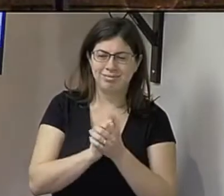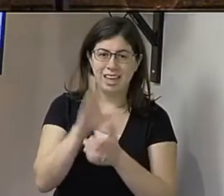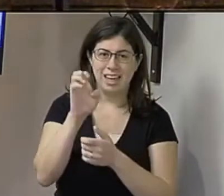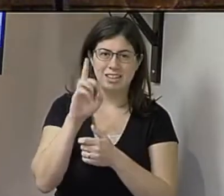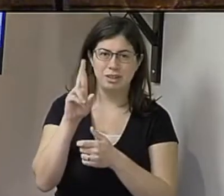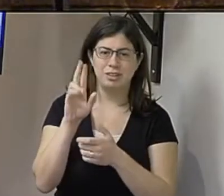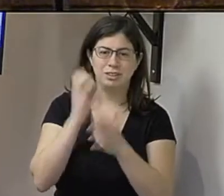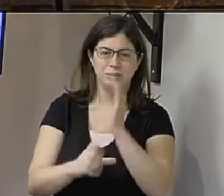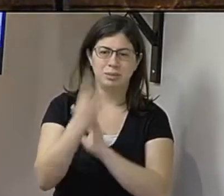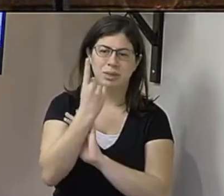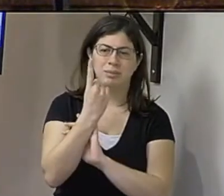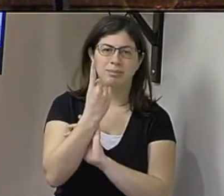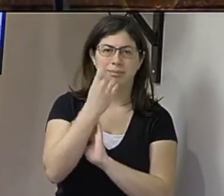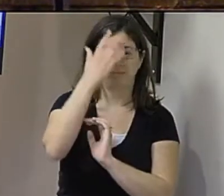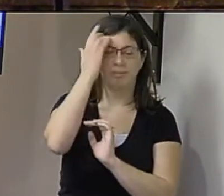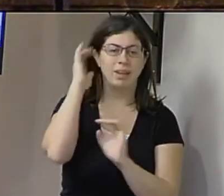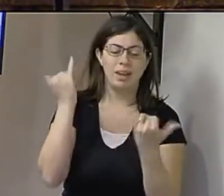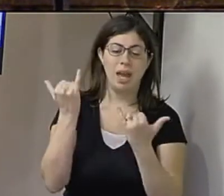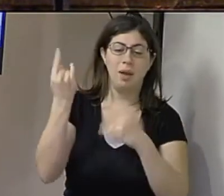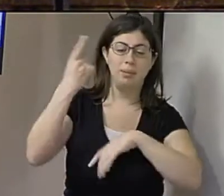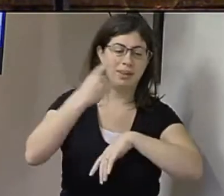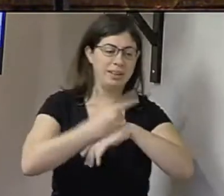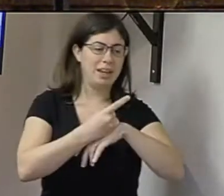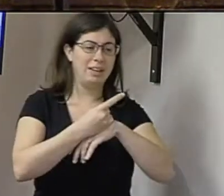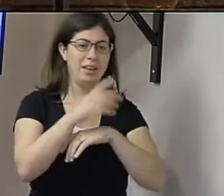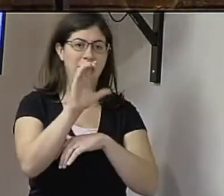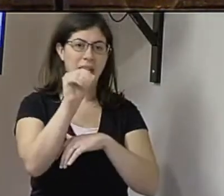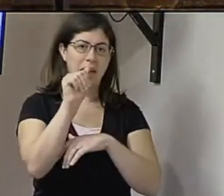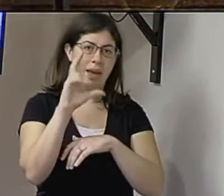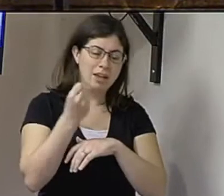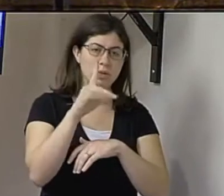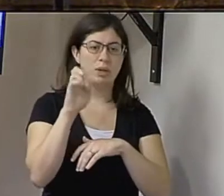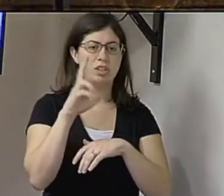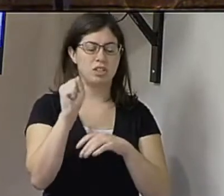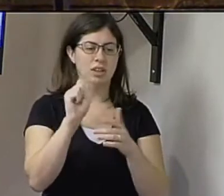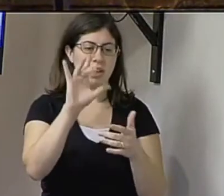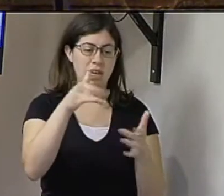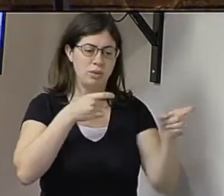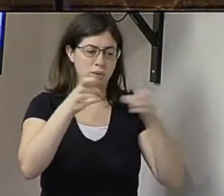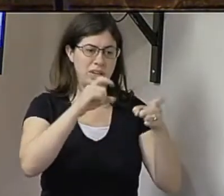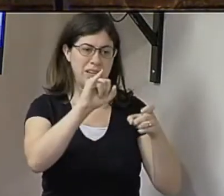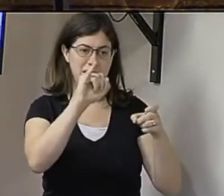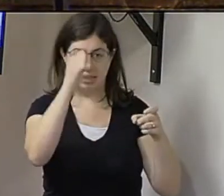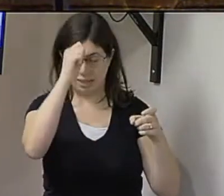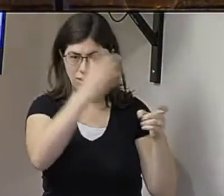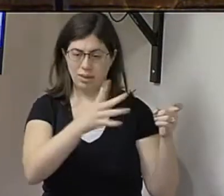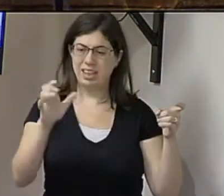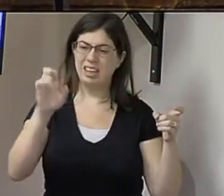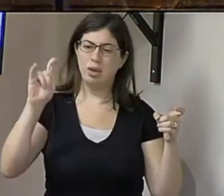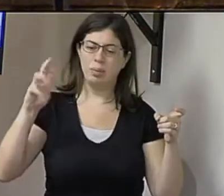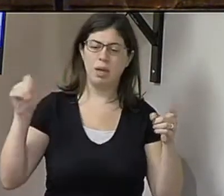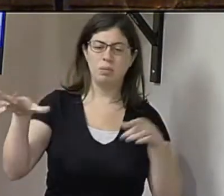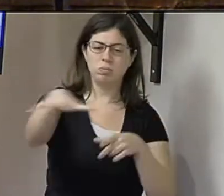Esther chapter 1. Now in the days of Ahasuerus, the Ahasuerus who reigned from India to Ethiopia